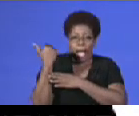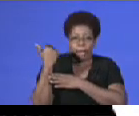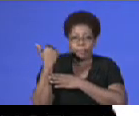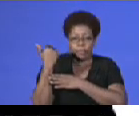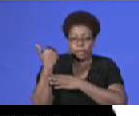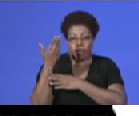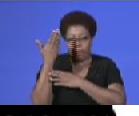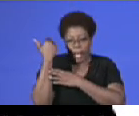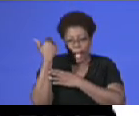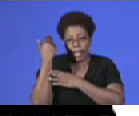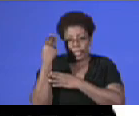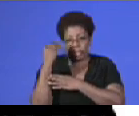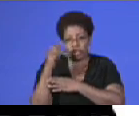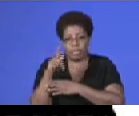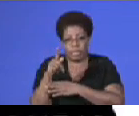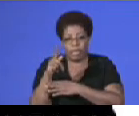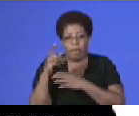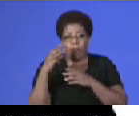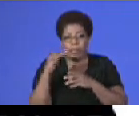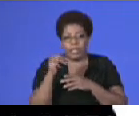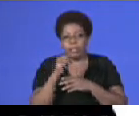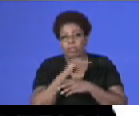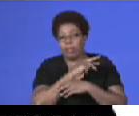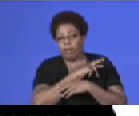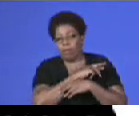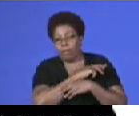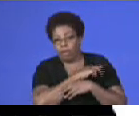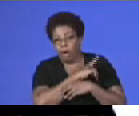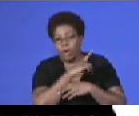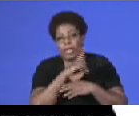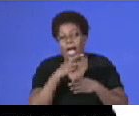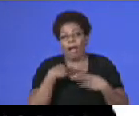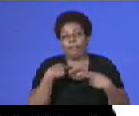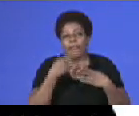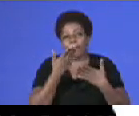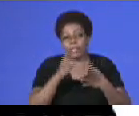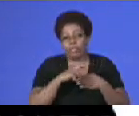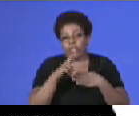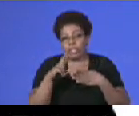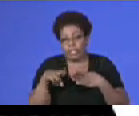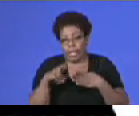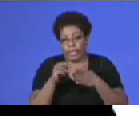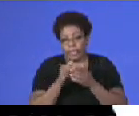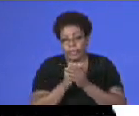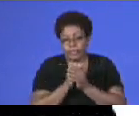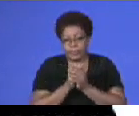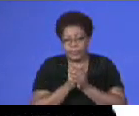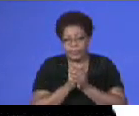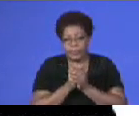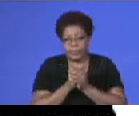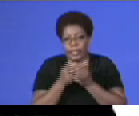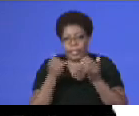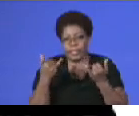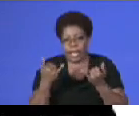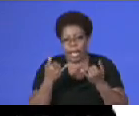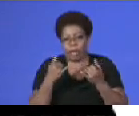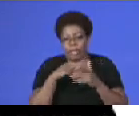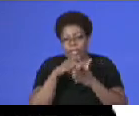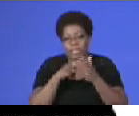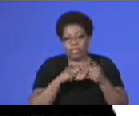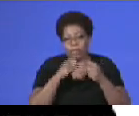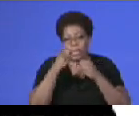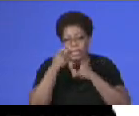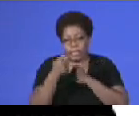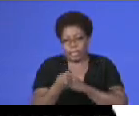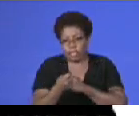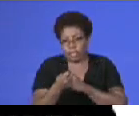Prime Minister is not new to the post, as he served as Minister of Health from 2007 to 2012. During this transition, I felt